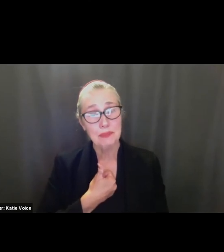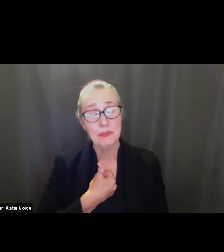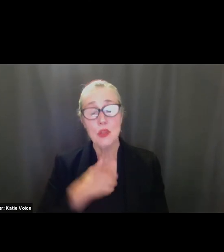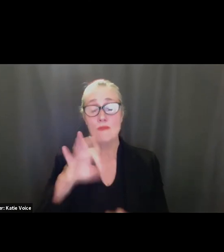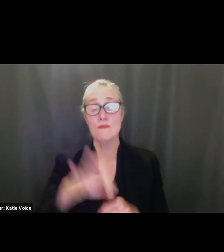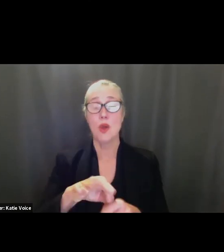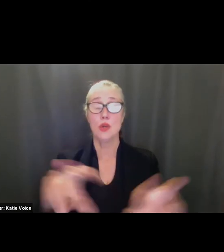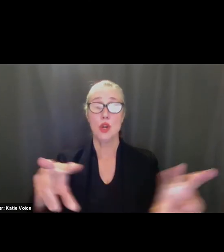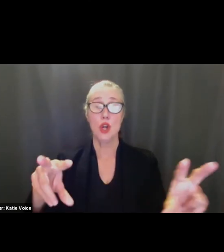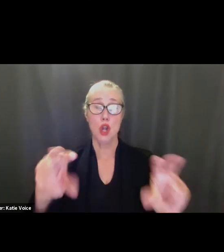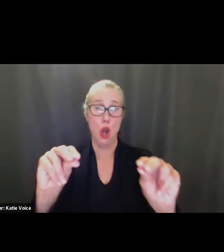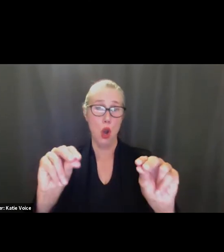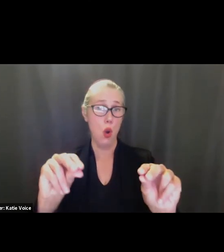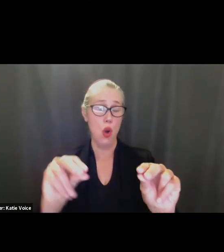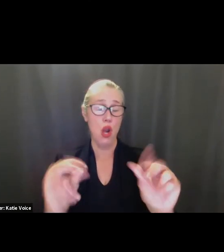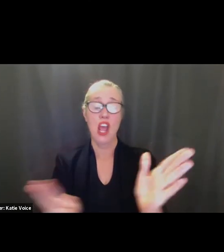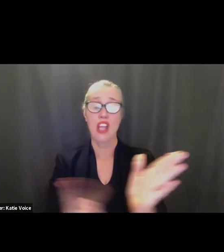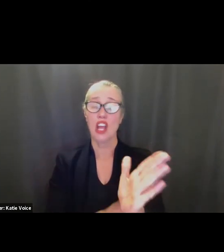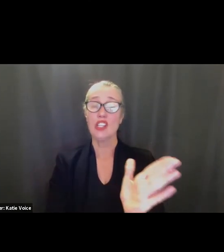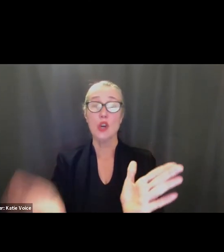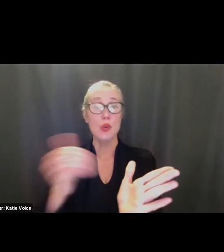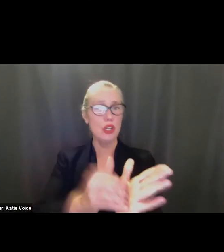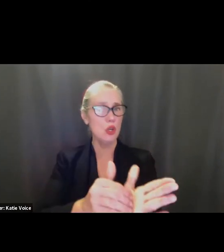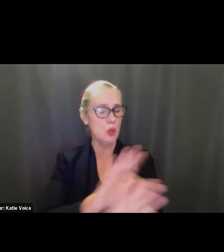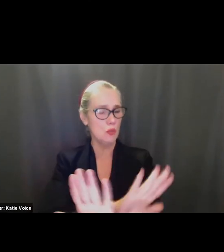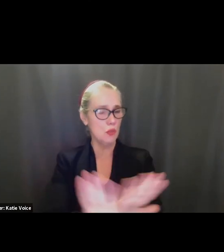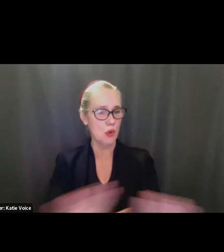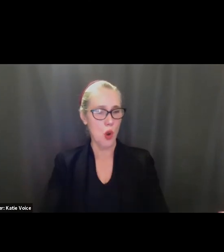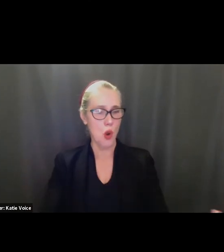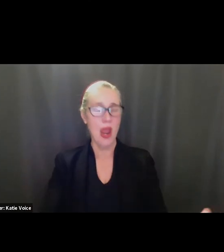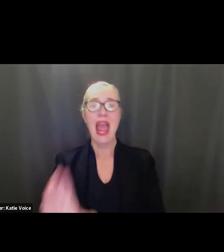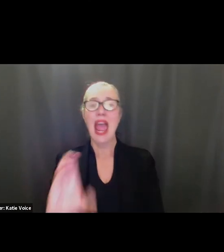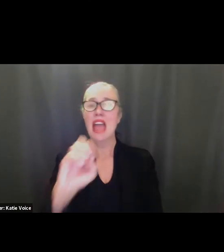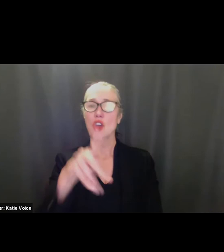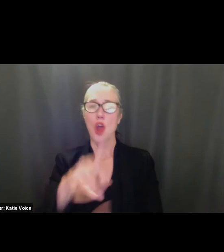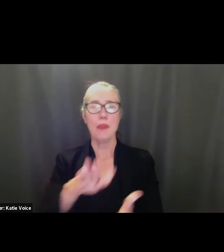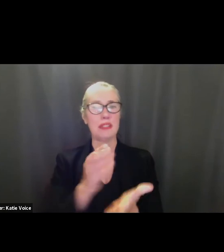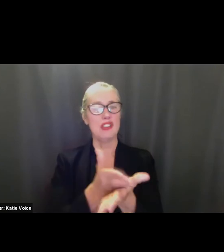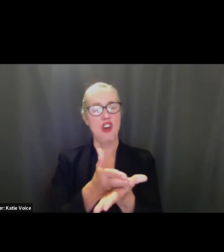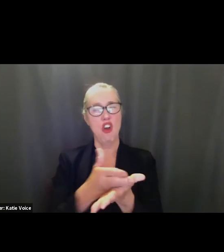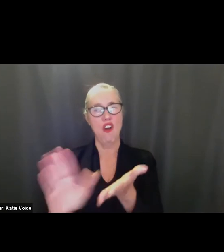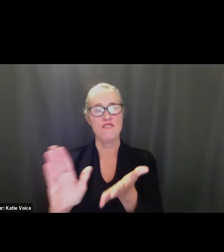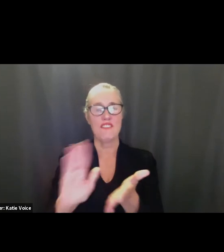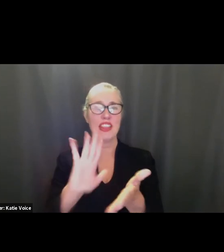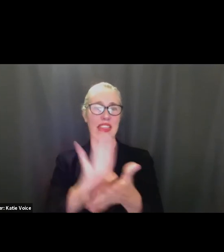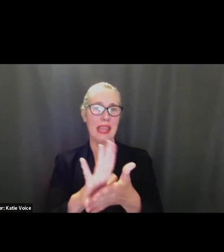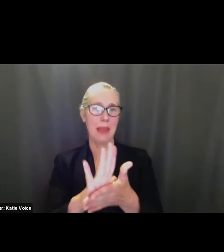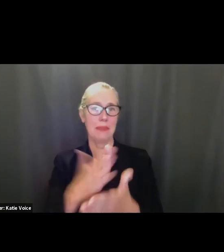no to not renew this contract and to get cops off the campuses thank you